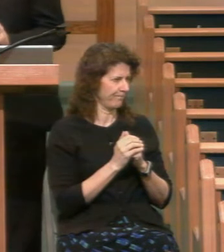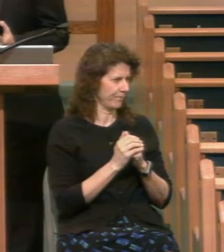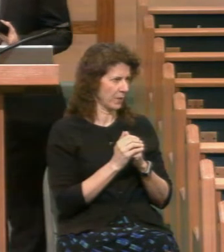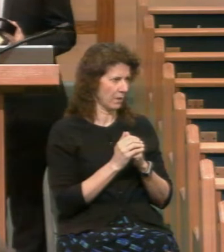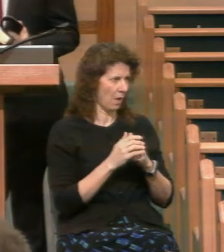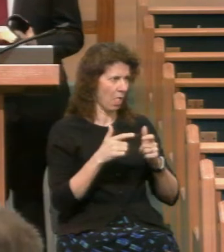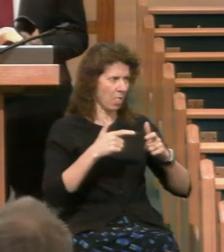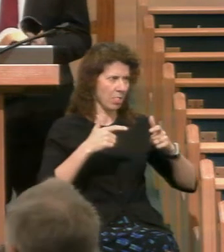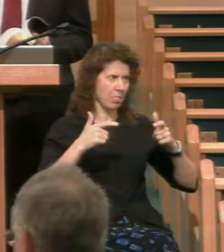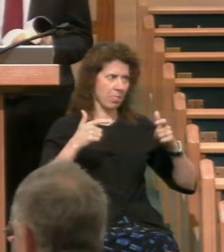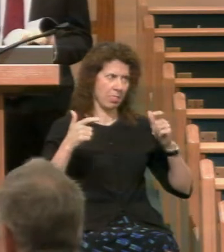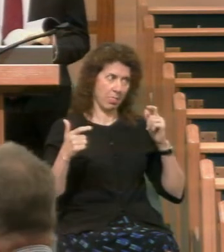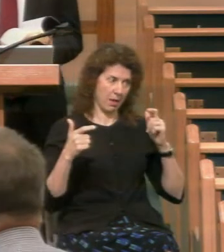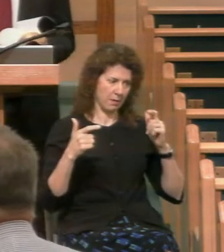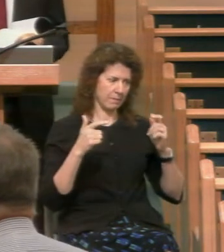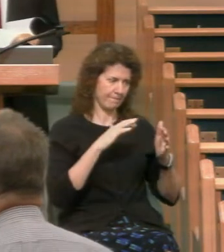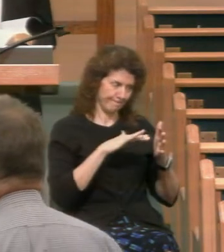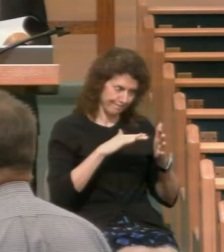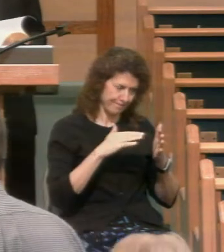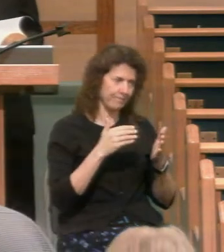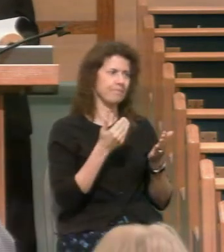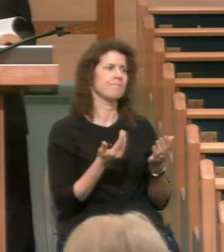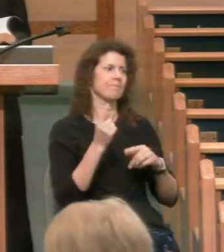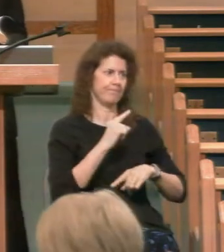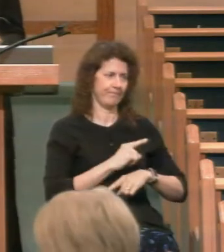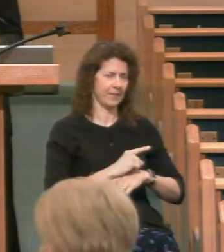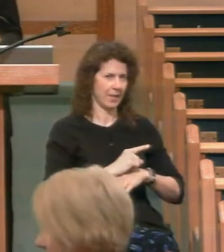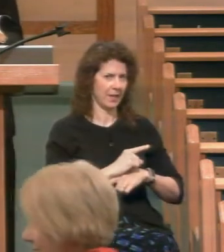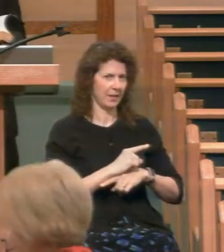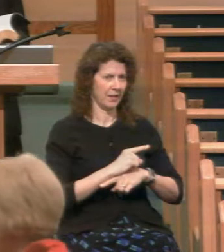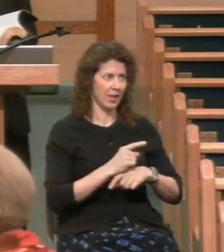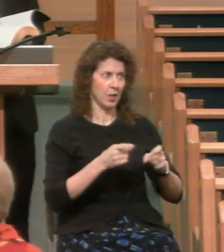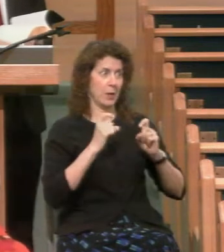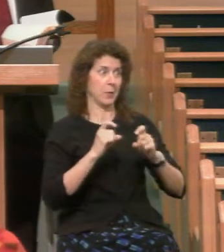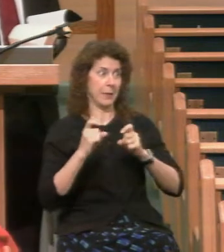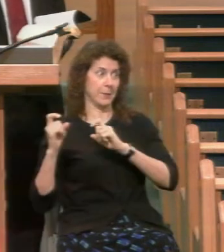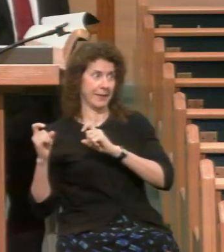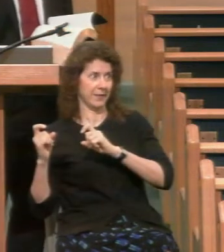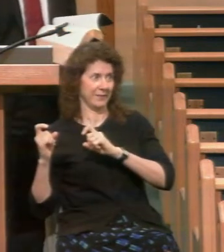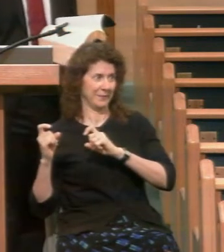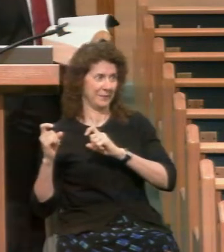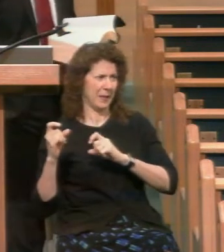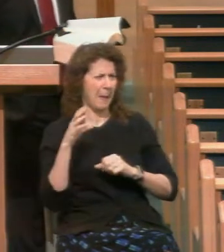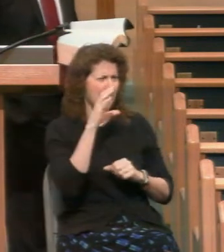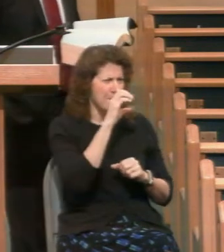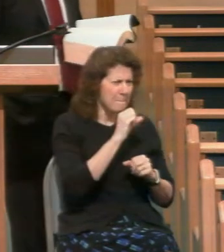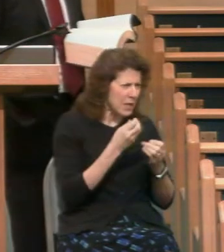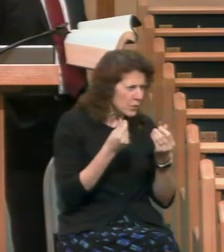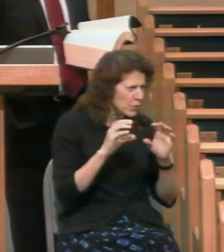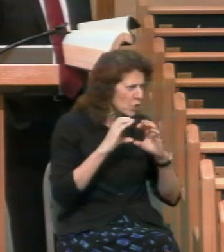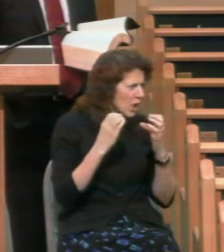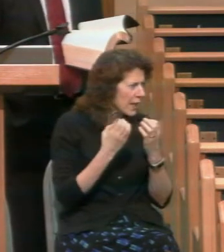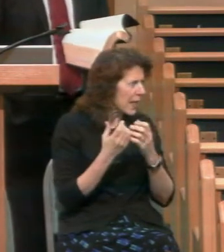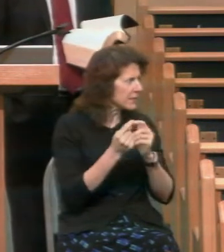material, a lot of time, and so we'll have to do this quickly. We've missed some classes together. We were supposed to